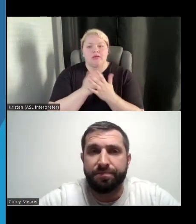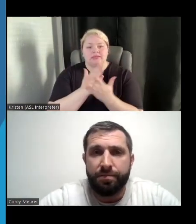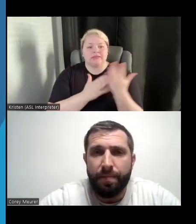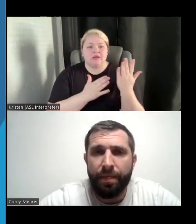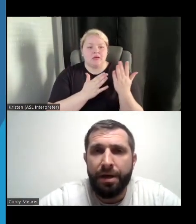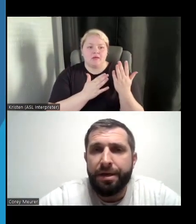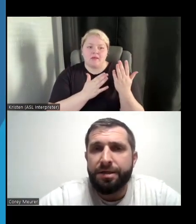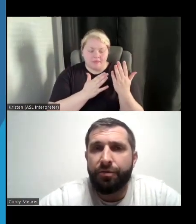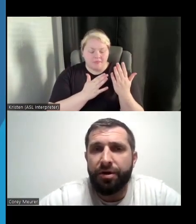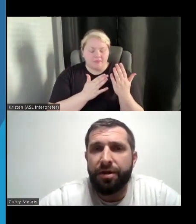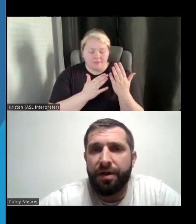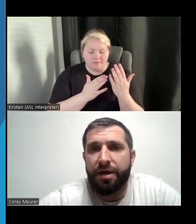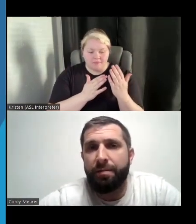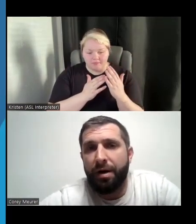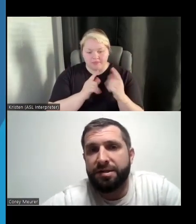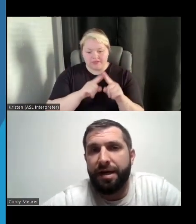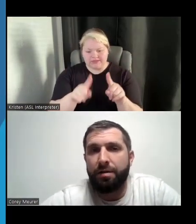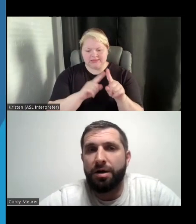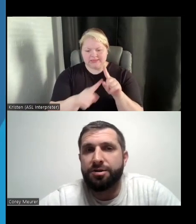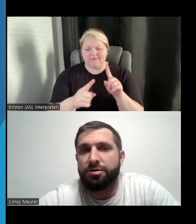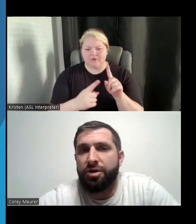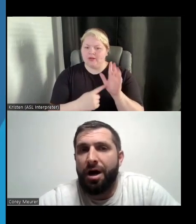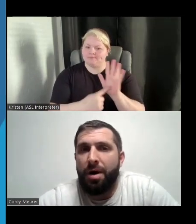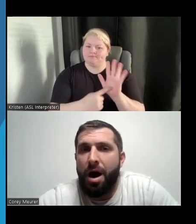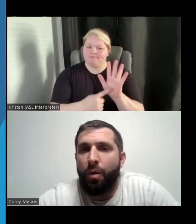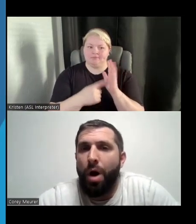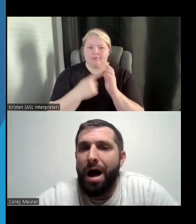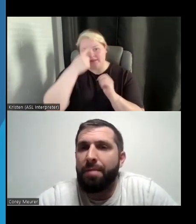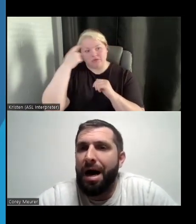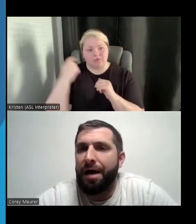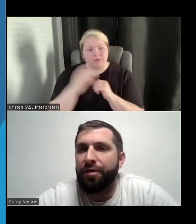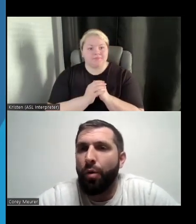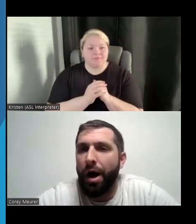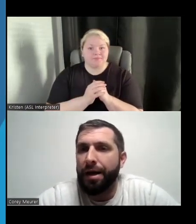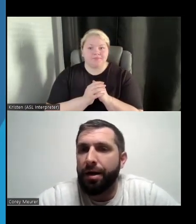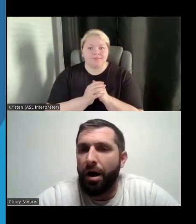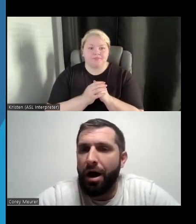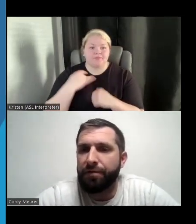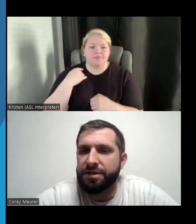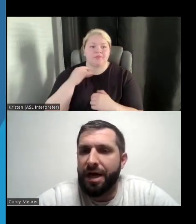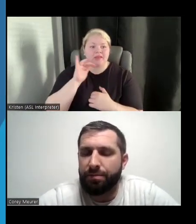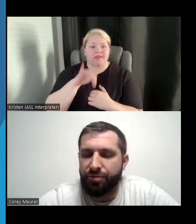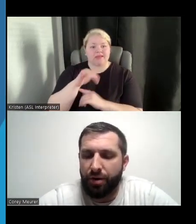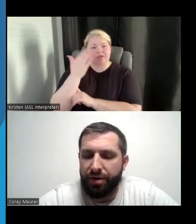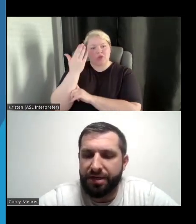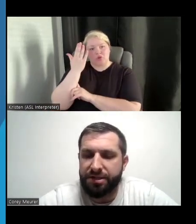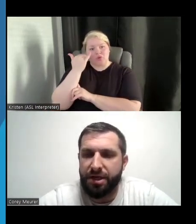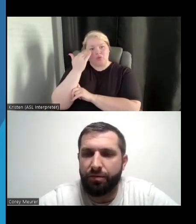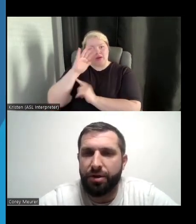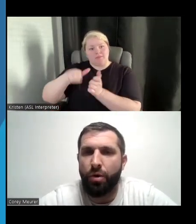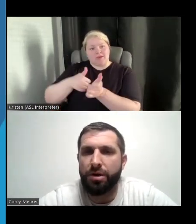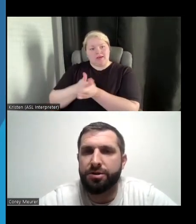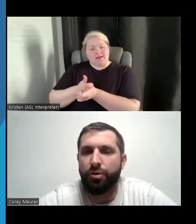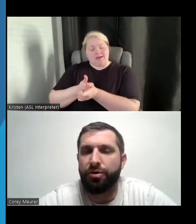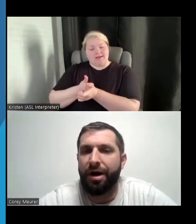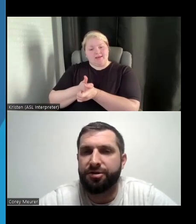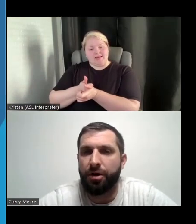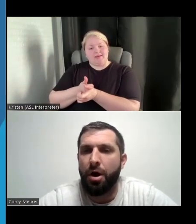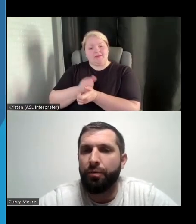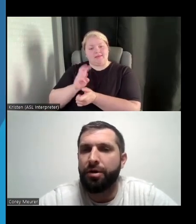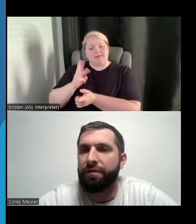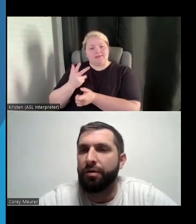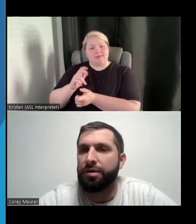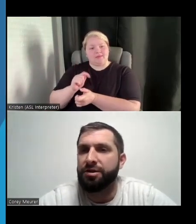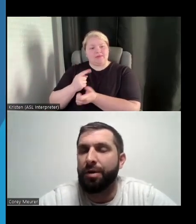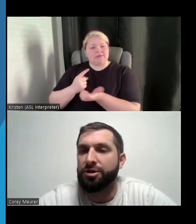see. So really thinking about psychological trauma, our why behind the what. Oftentimes, we don't necessarily want to address